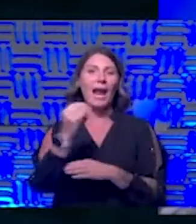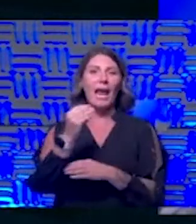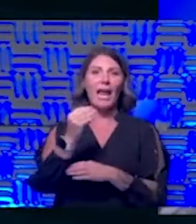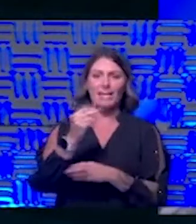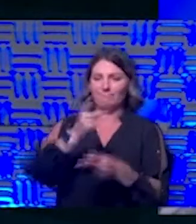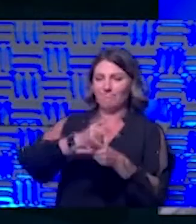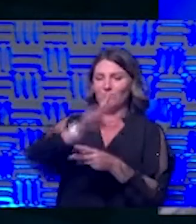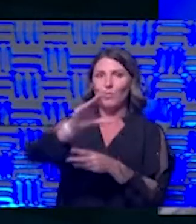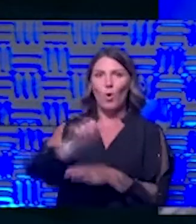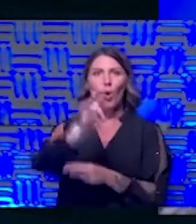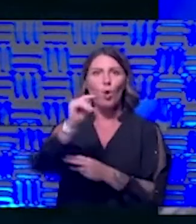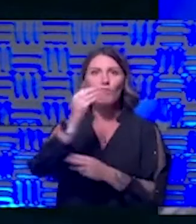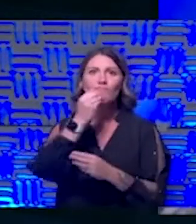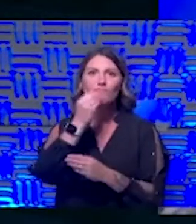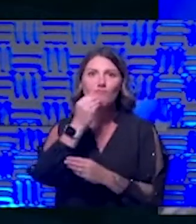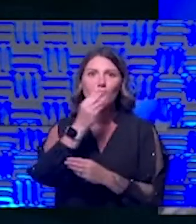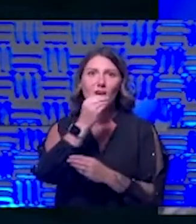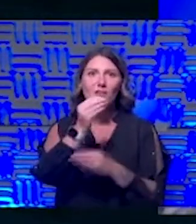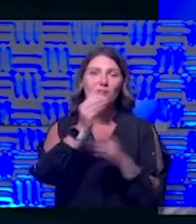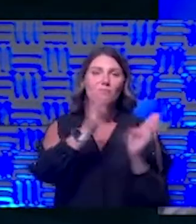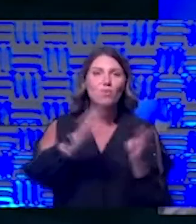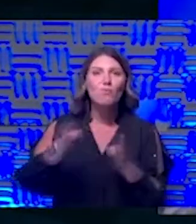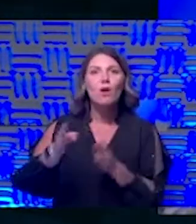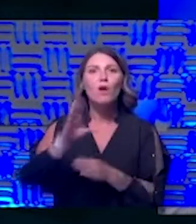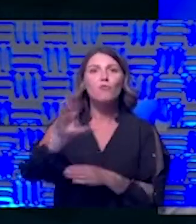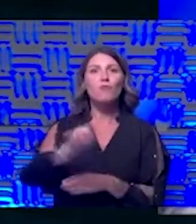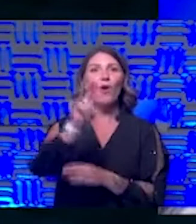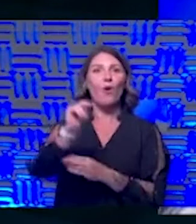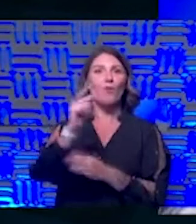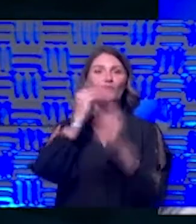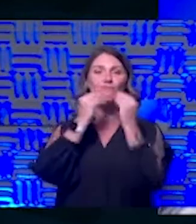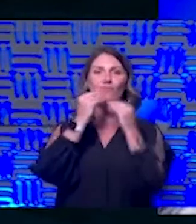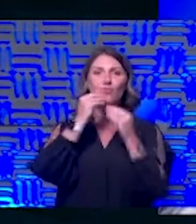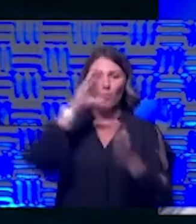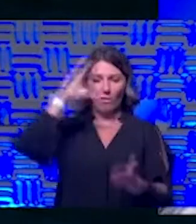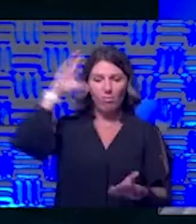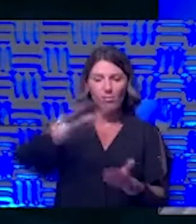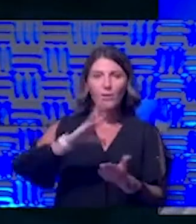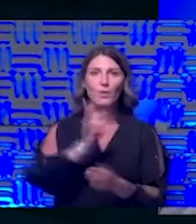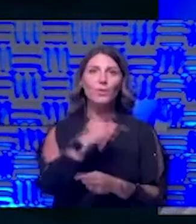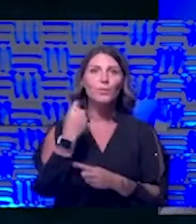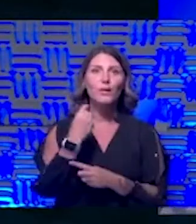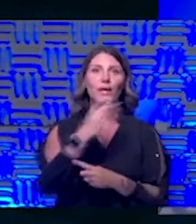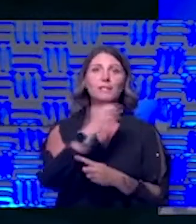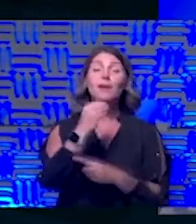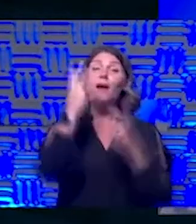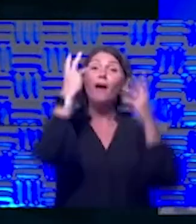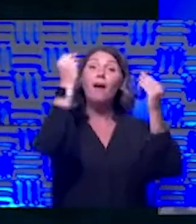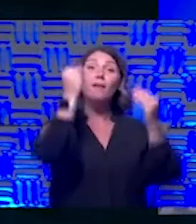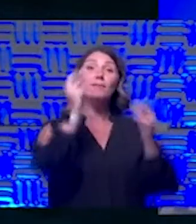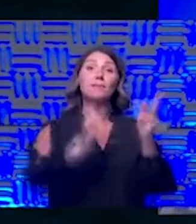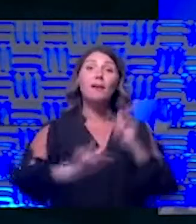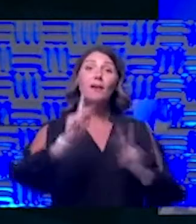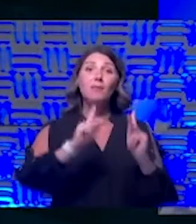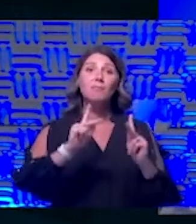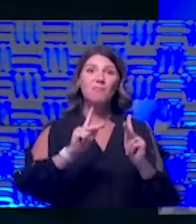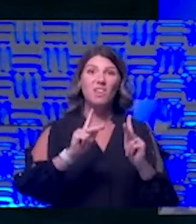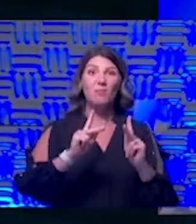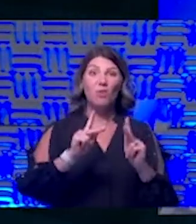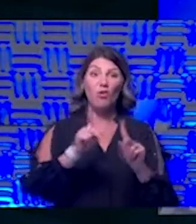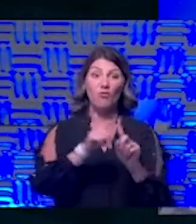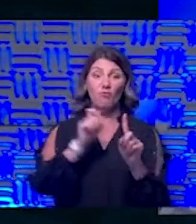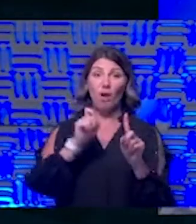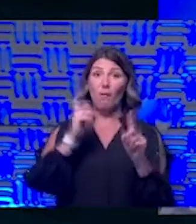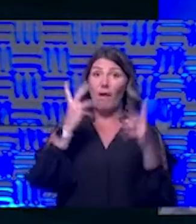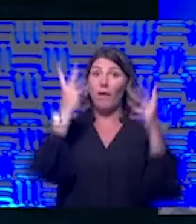prepare your own food, then you're going to decrease the risk. But outside folks coming into your bubble who you're not around all the time, that's